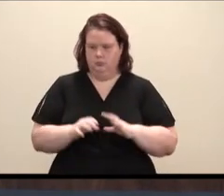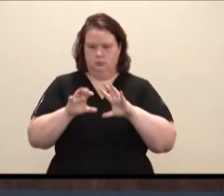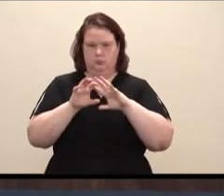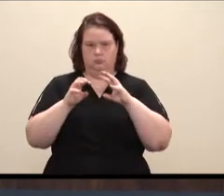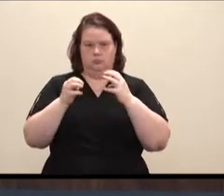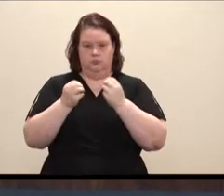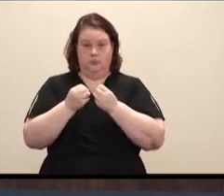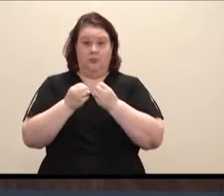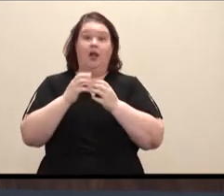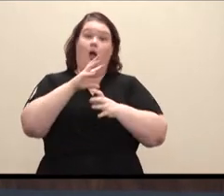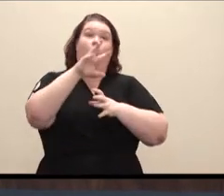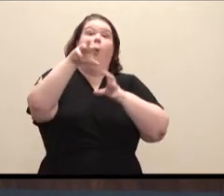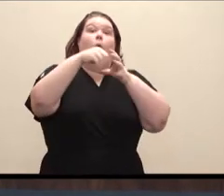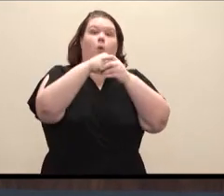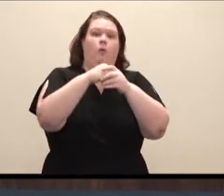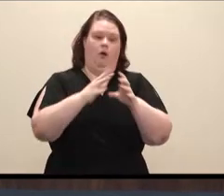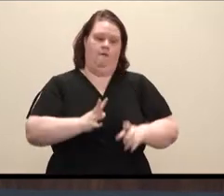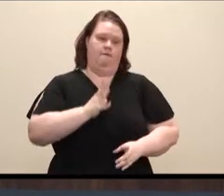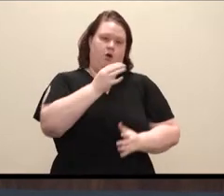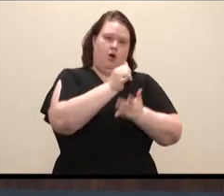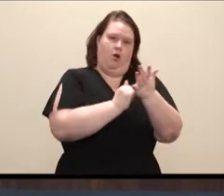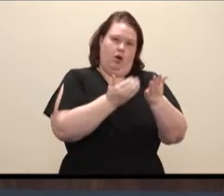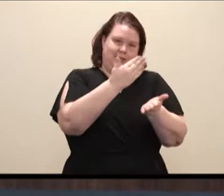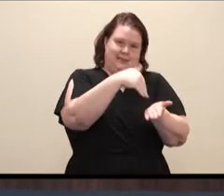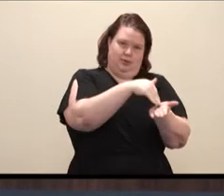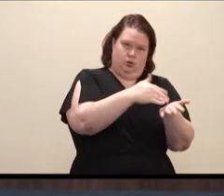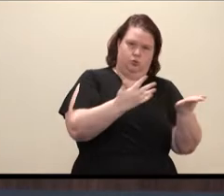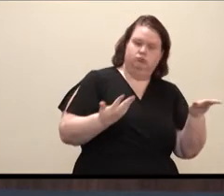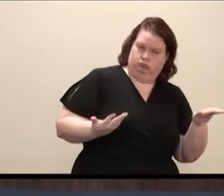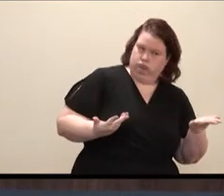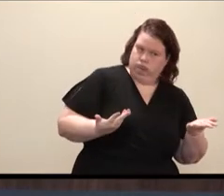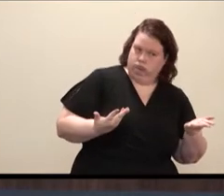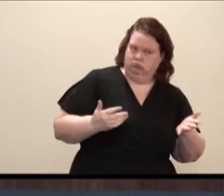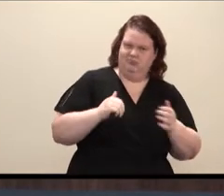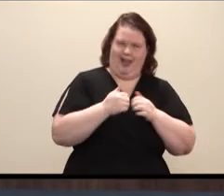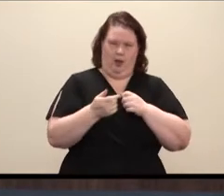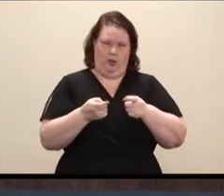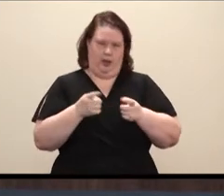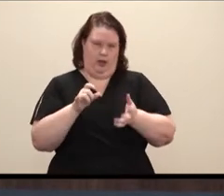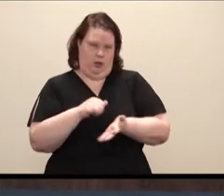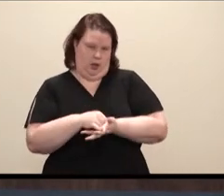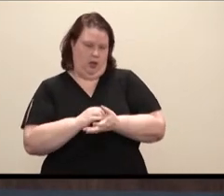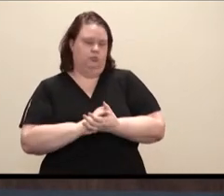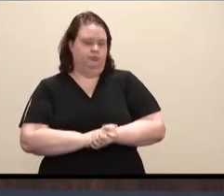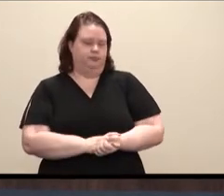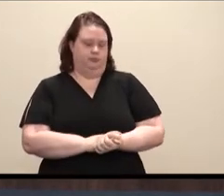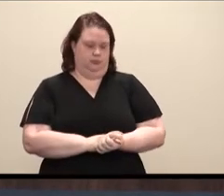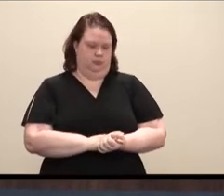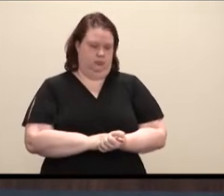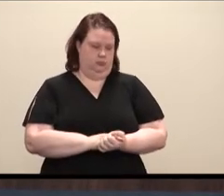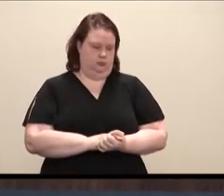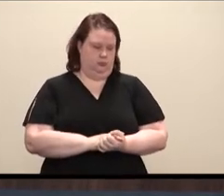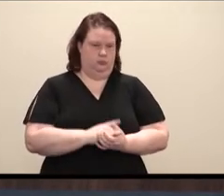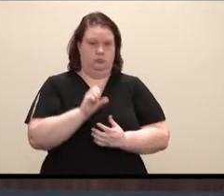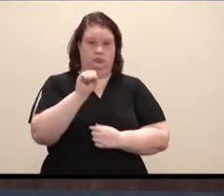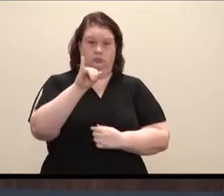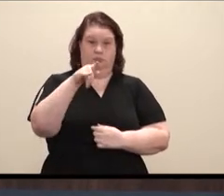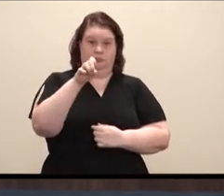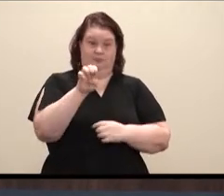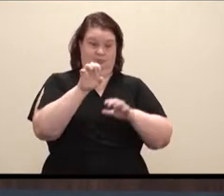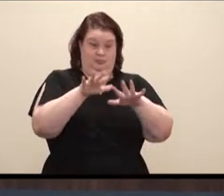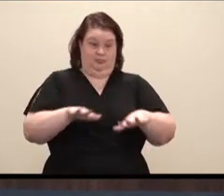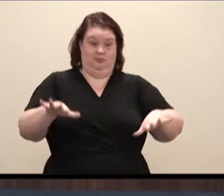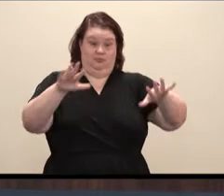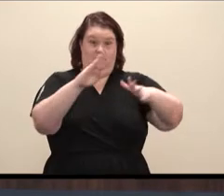comments on the Fine Arts Center, mm-hmm. you know, how that will be handled and what have you, you know, from the site plan that we saw, that they lasered in on that